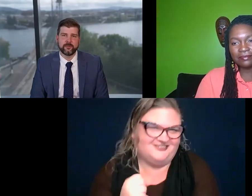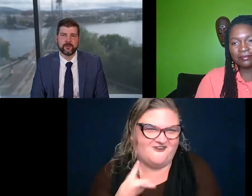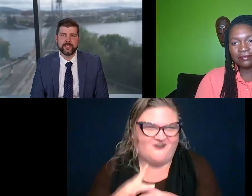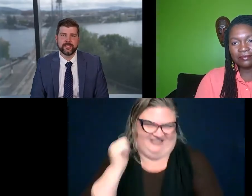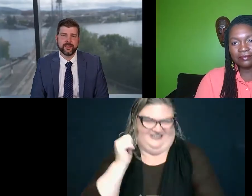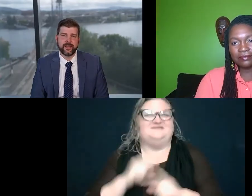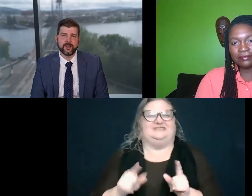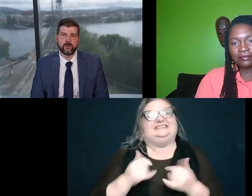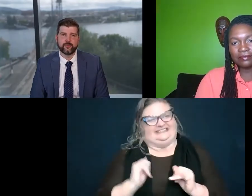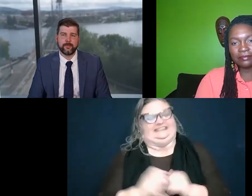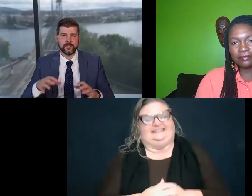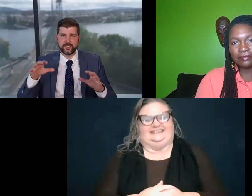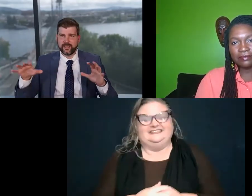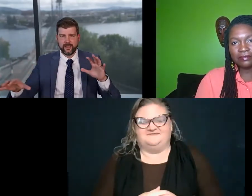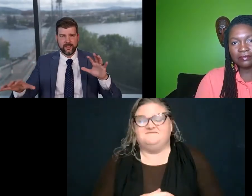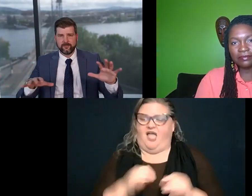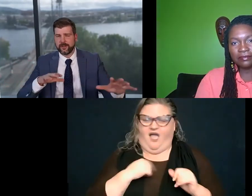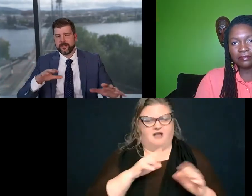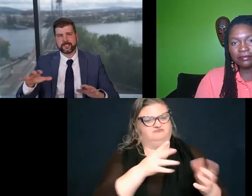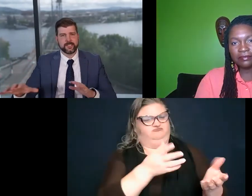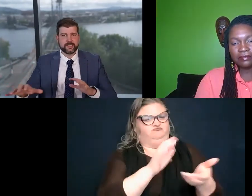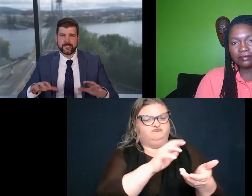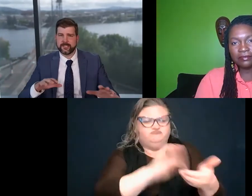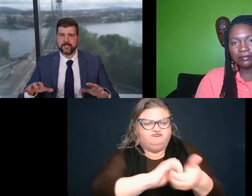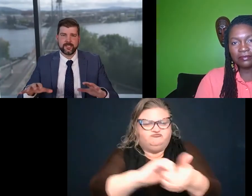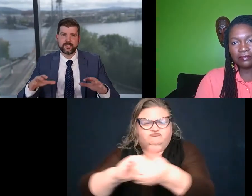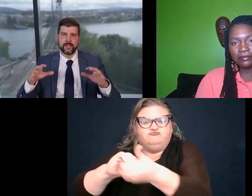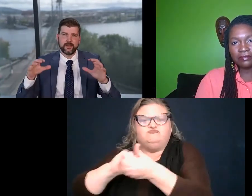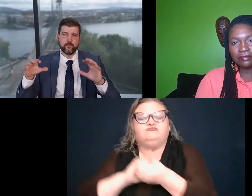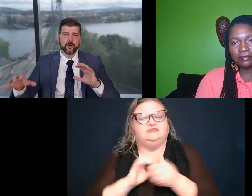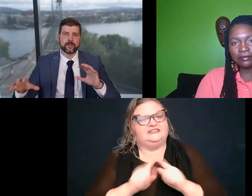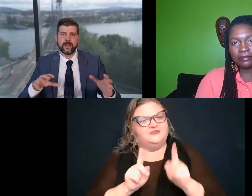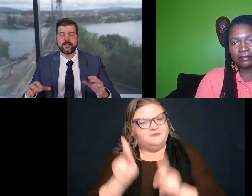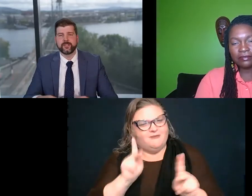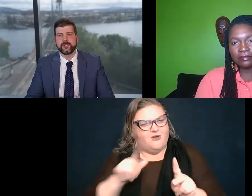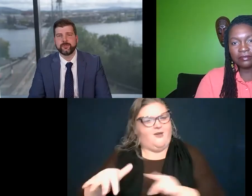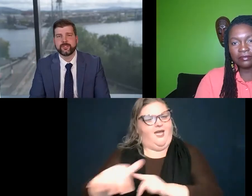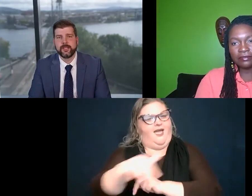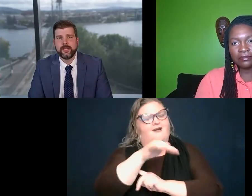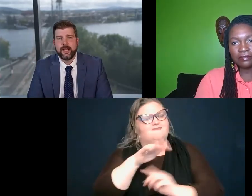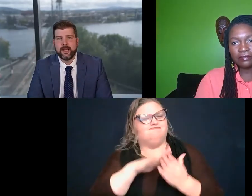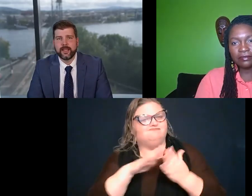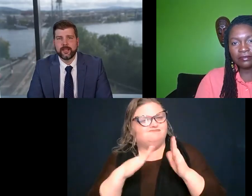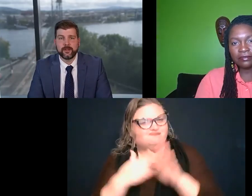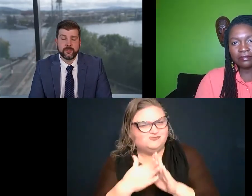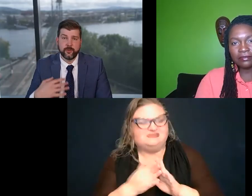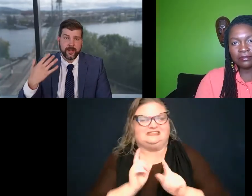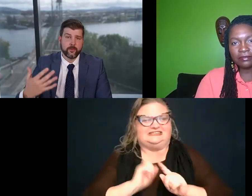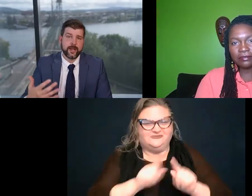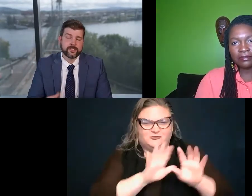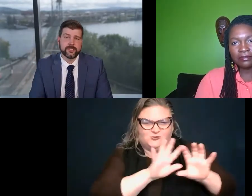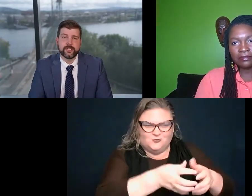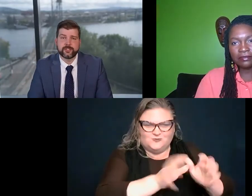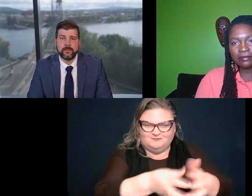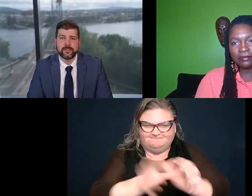our community who represent various constituencies and work on issues. And, you know, they